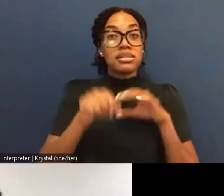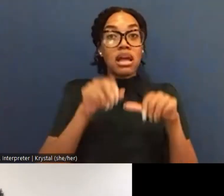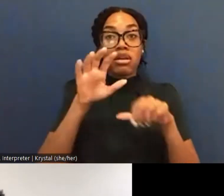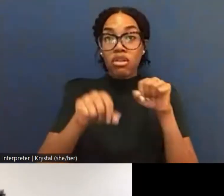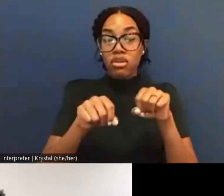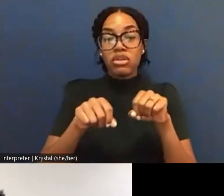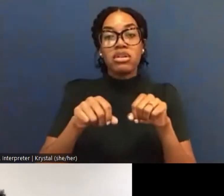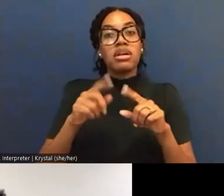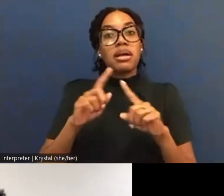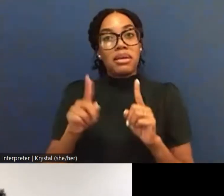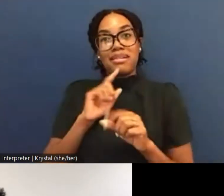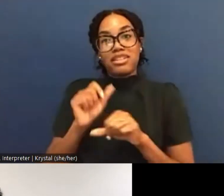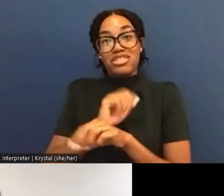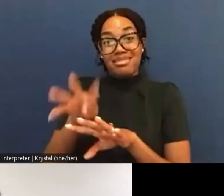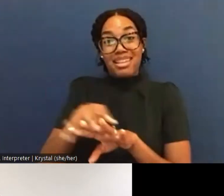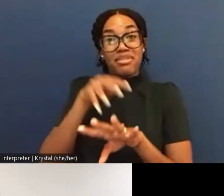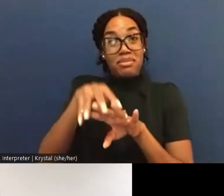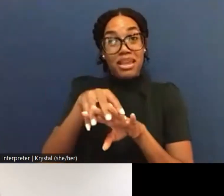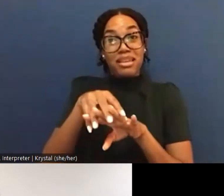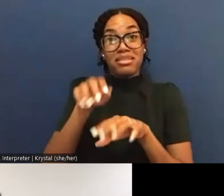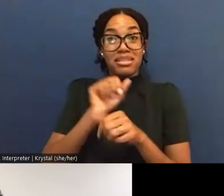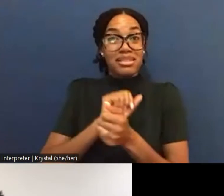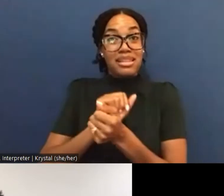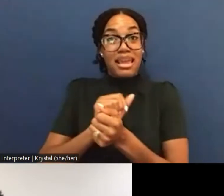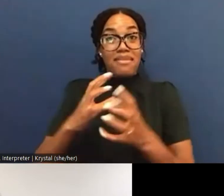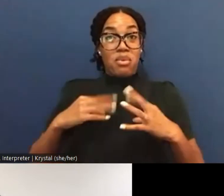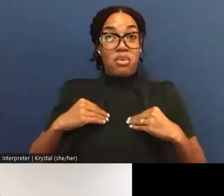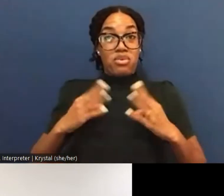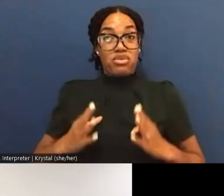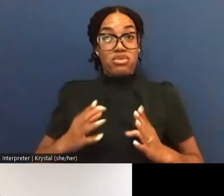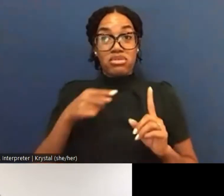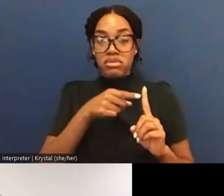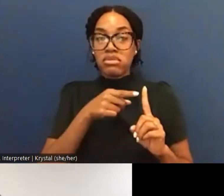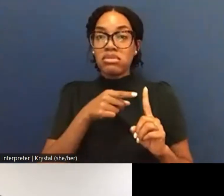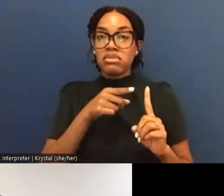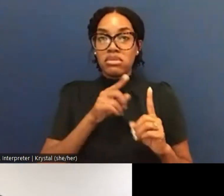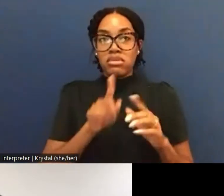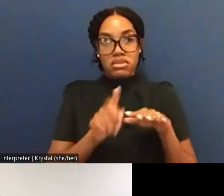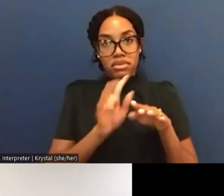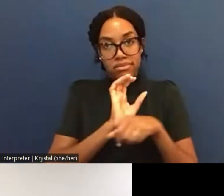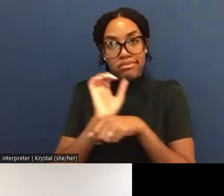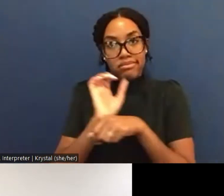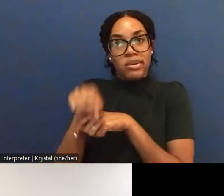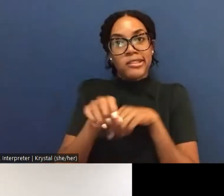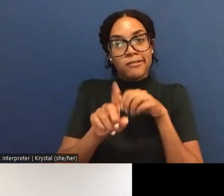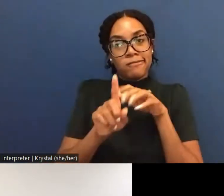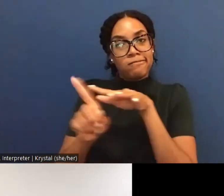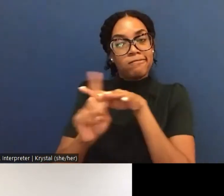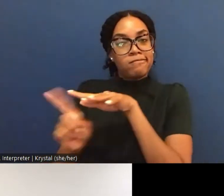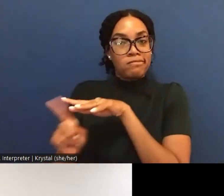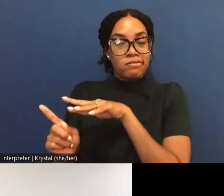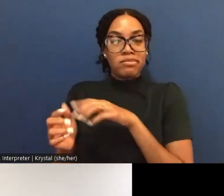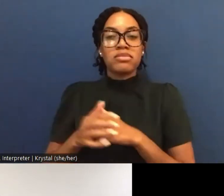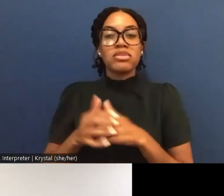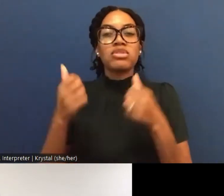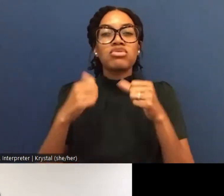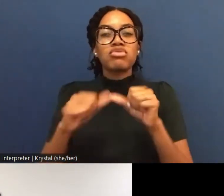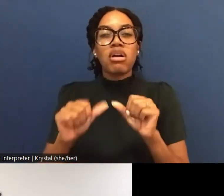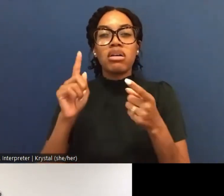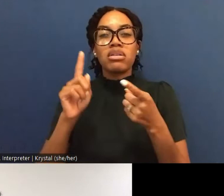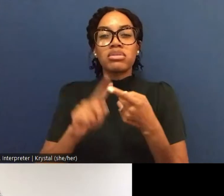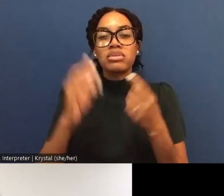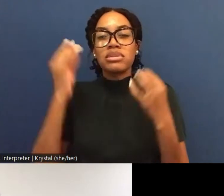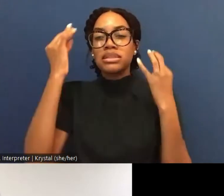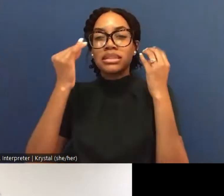Native American slaveholders. And so that's where my book really picks up, helping us understand this Native American and Black removal and